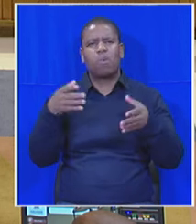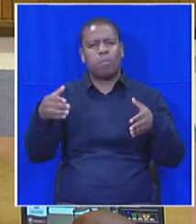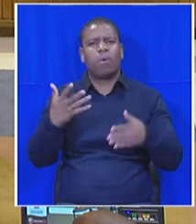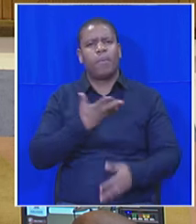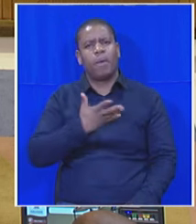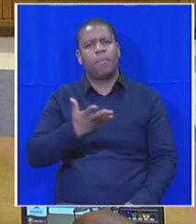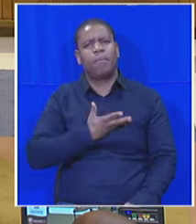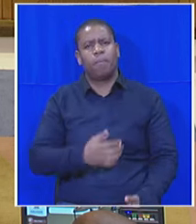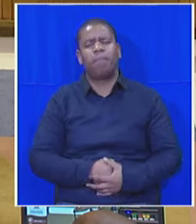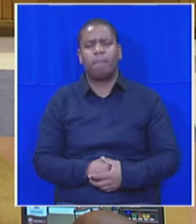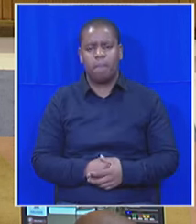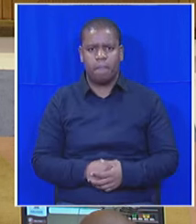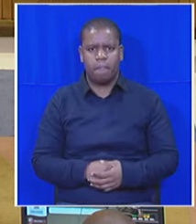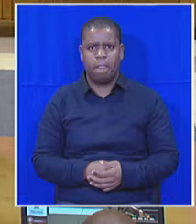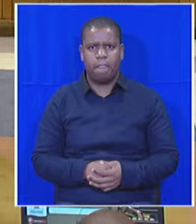Please.